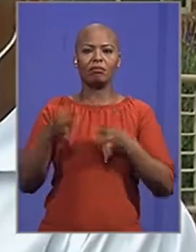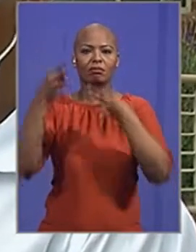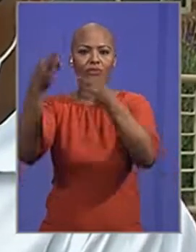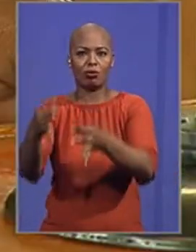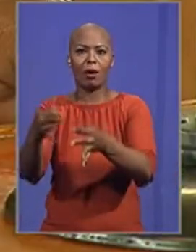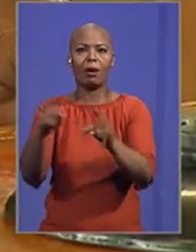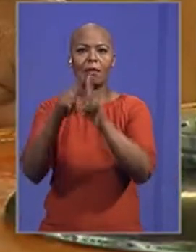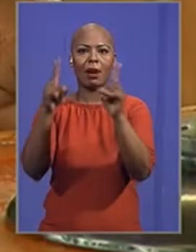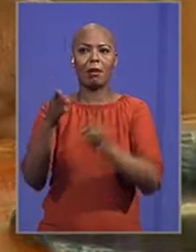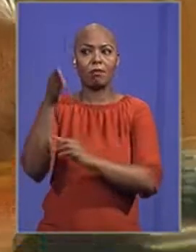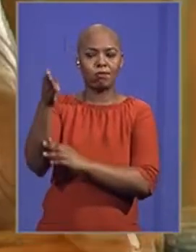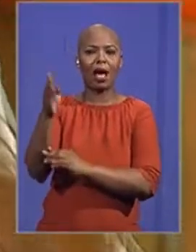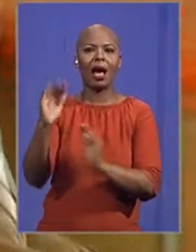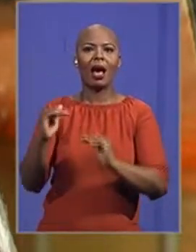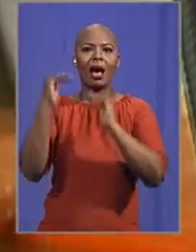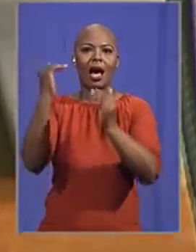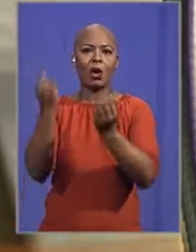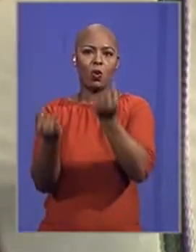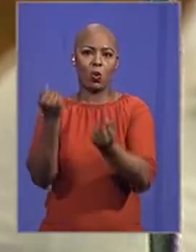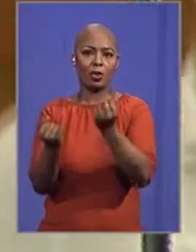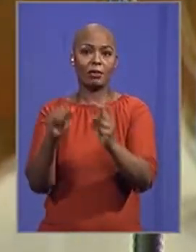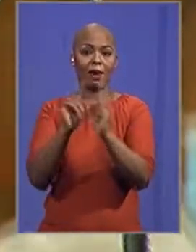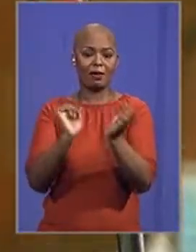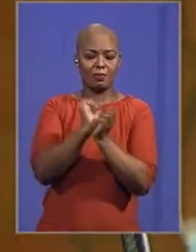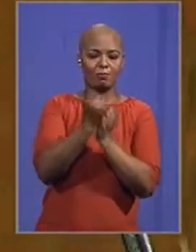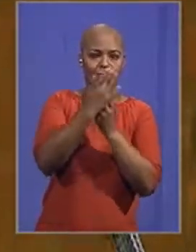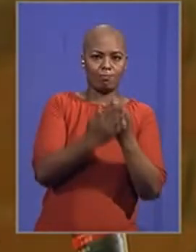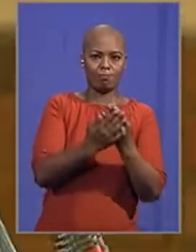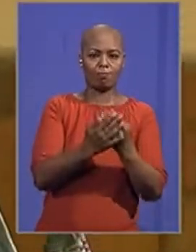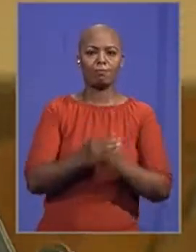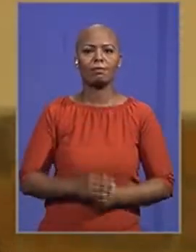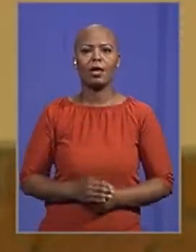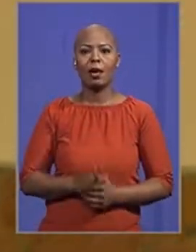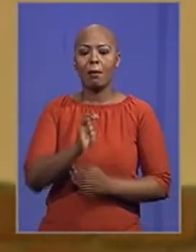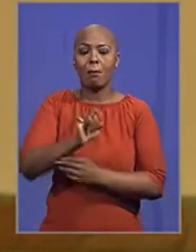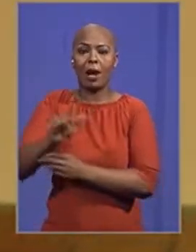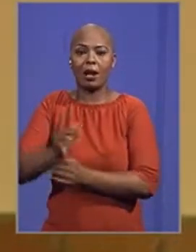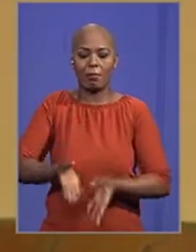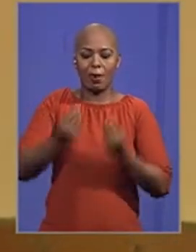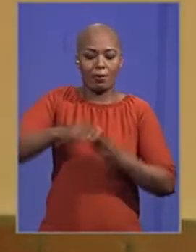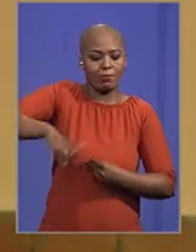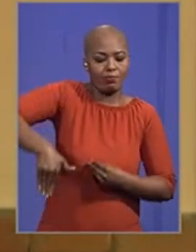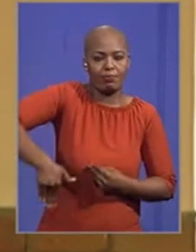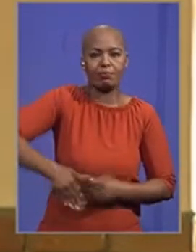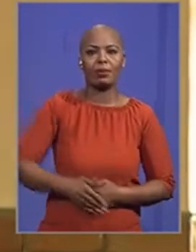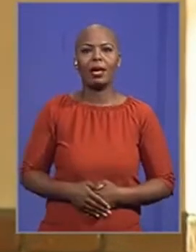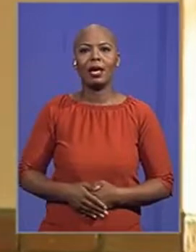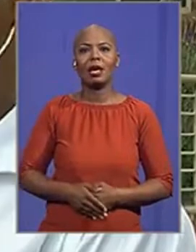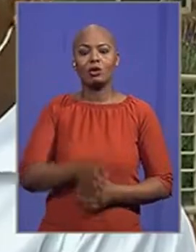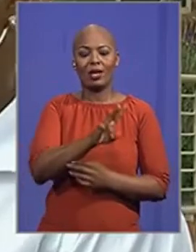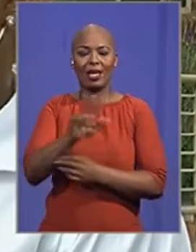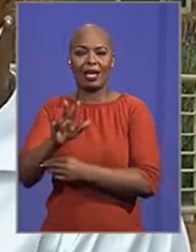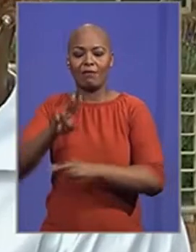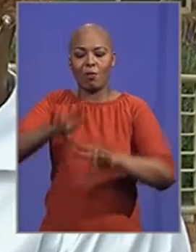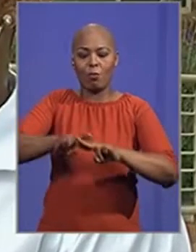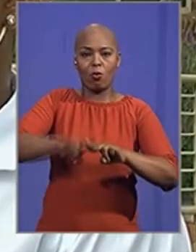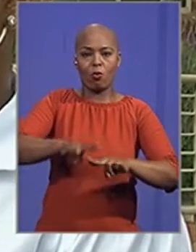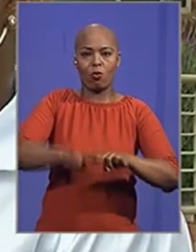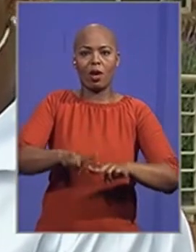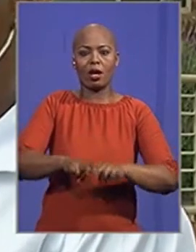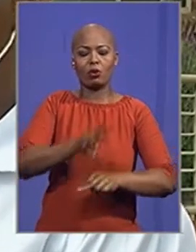still abandoning the bail application. The matter has been postponed to 28 February 2022 in order